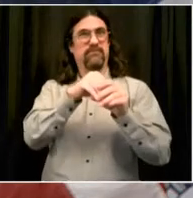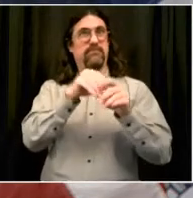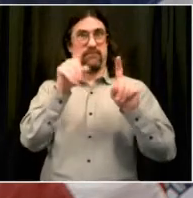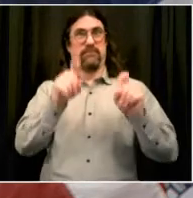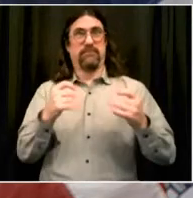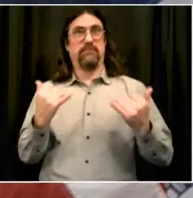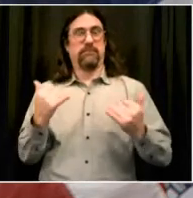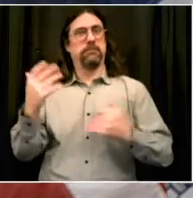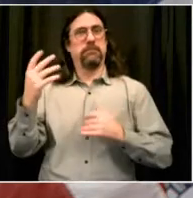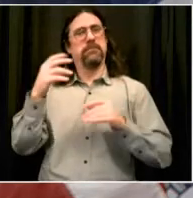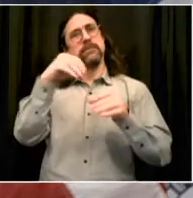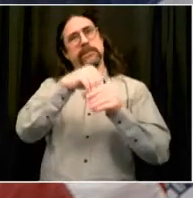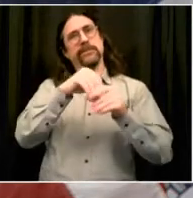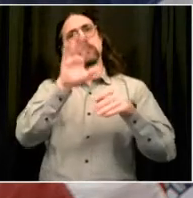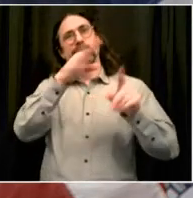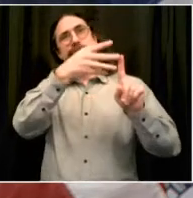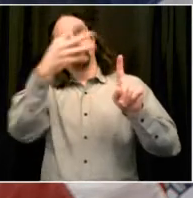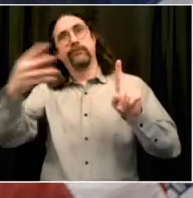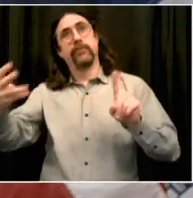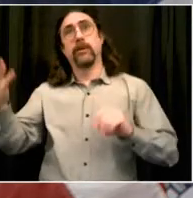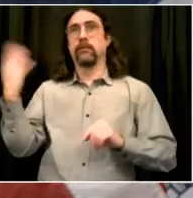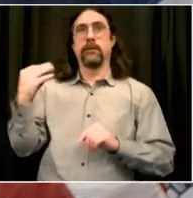was factored into the city's numbers?